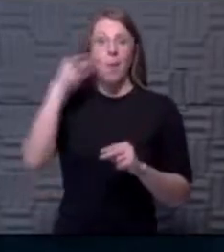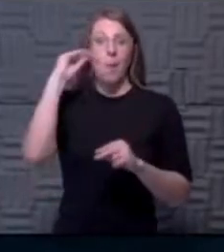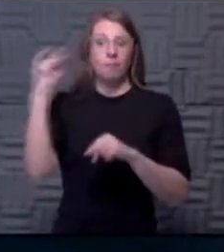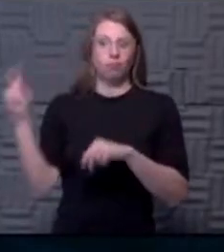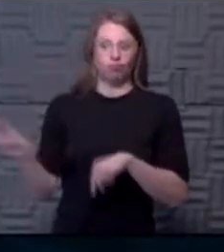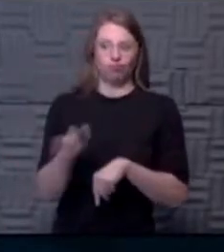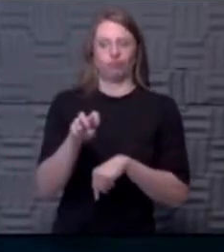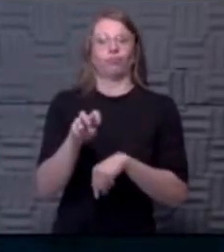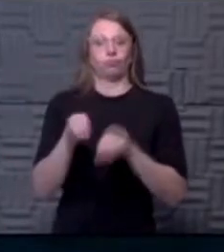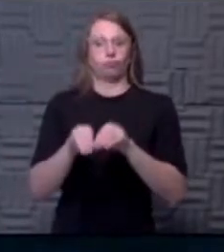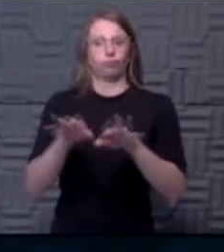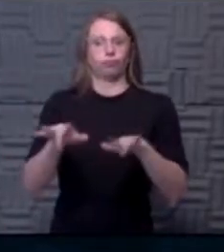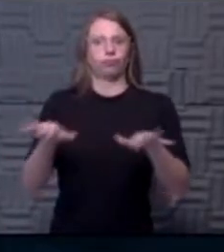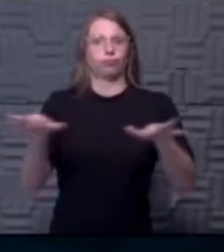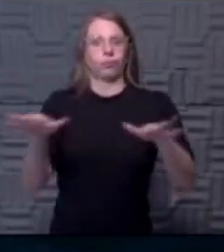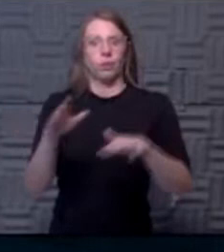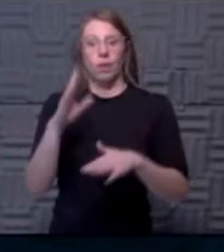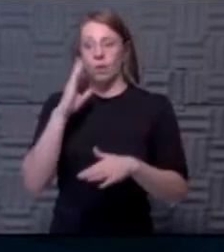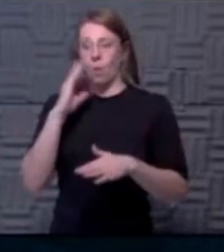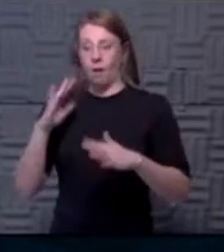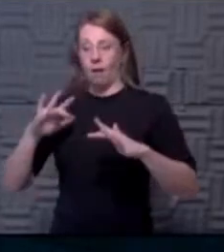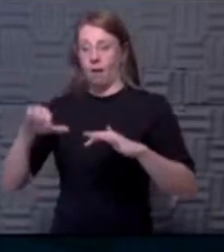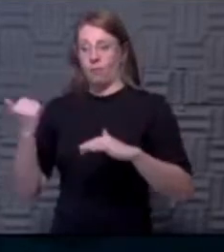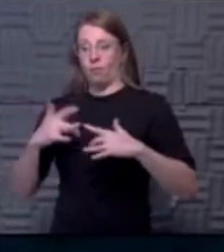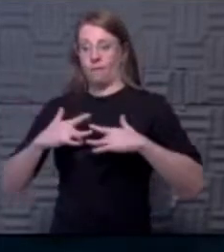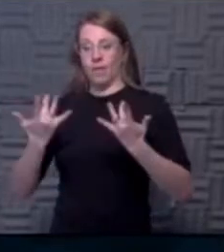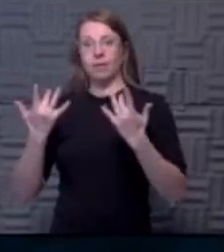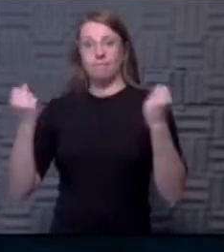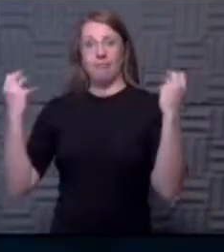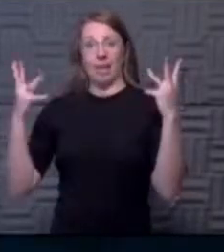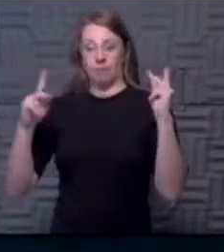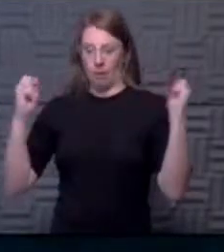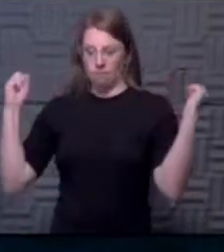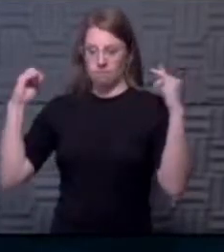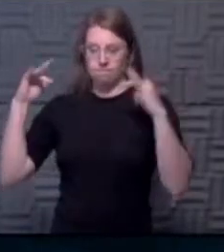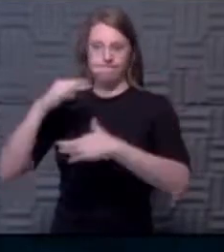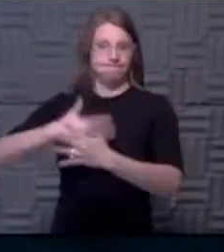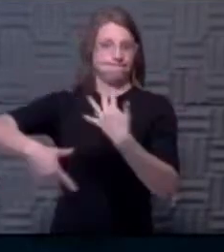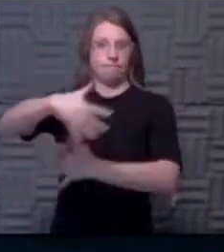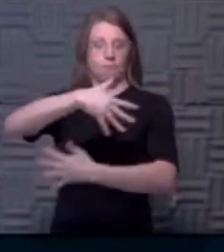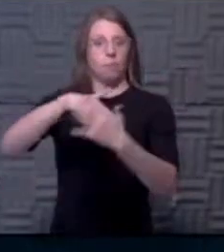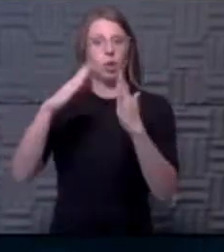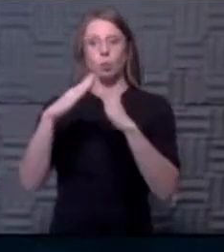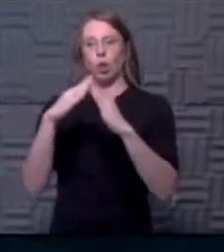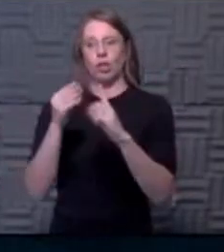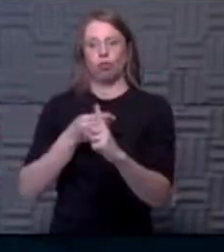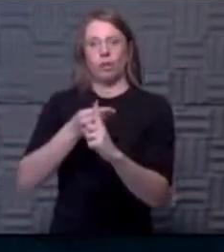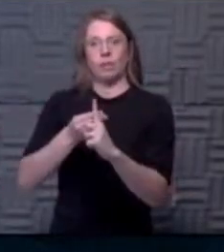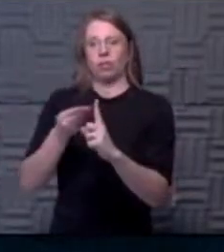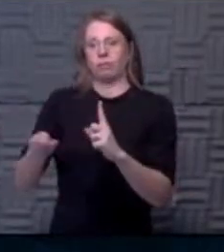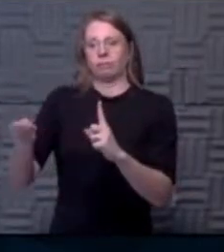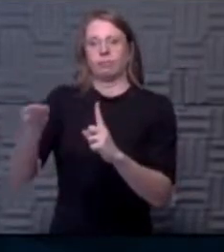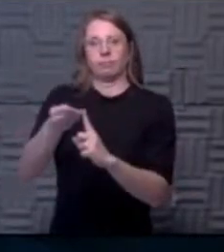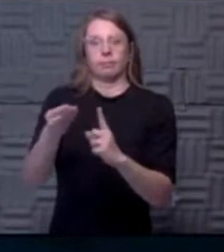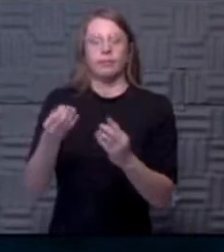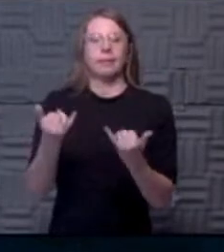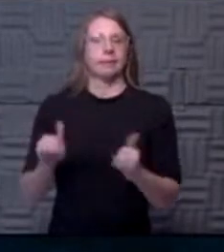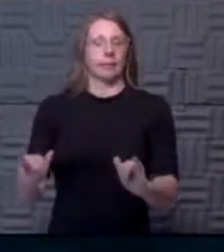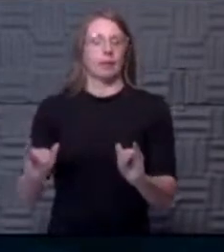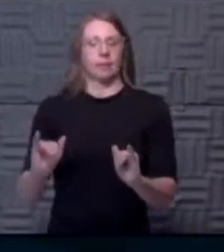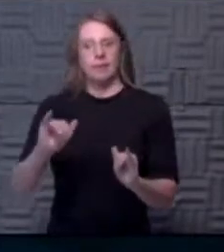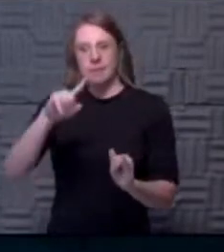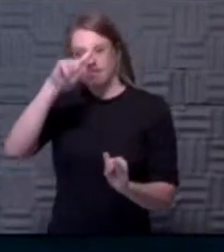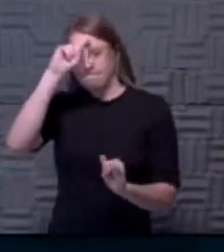think about other events that we know of where large numbers gathered when community transmission was still a question or a